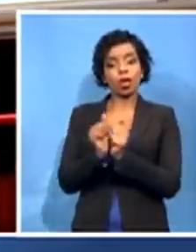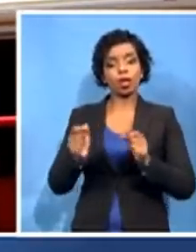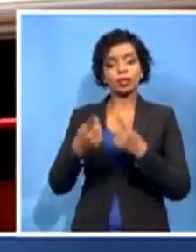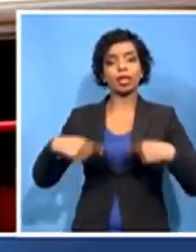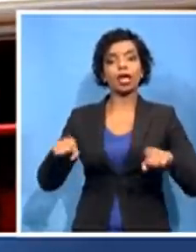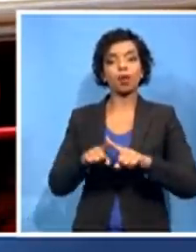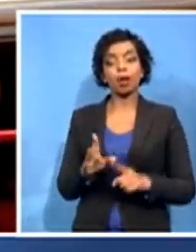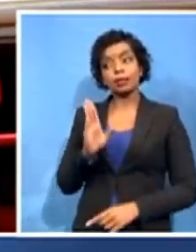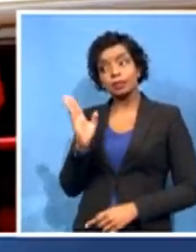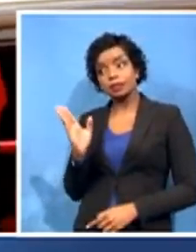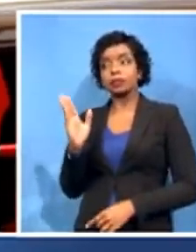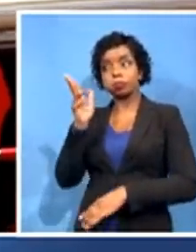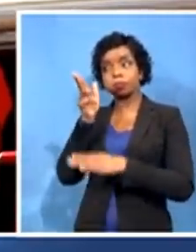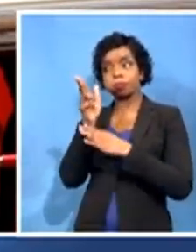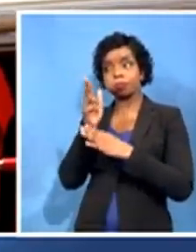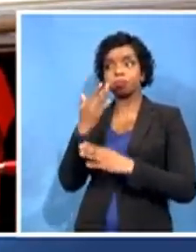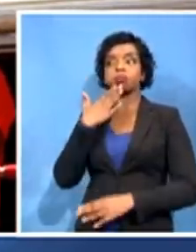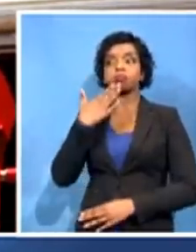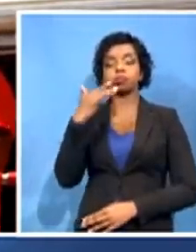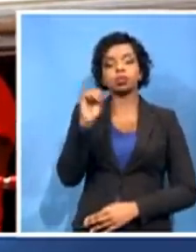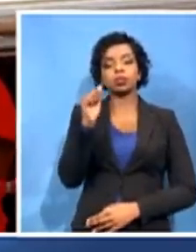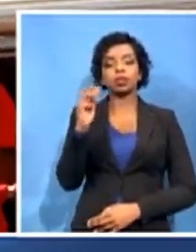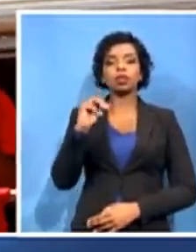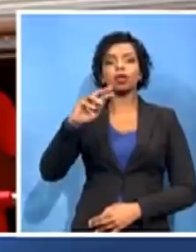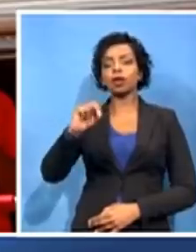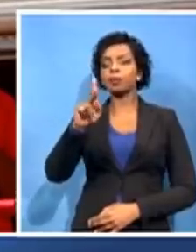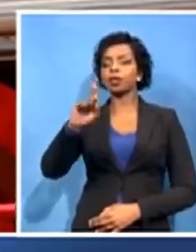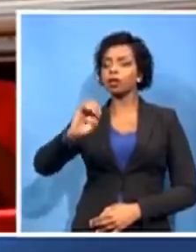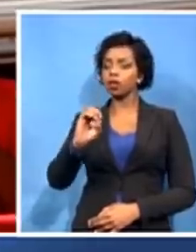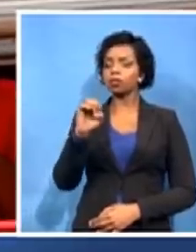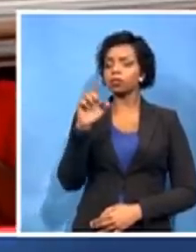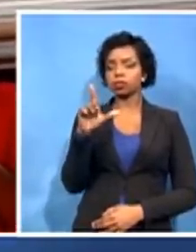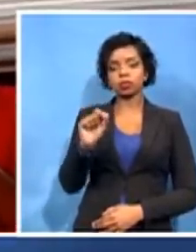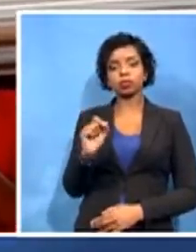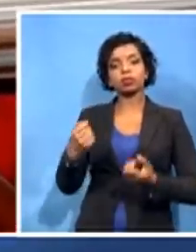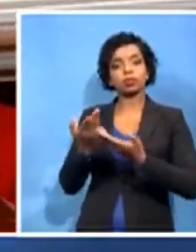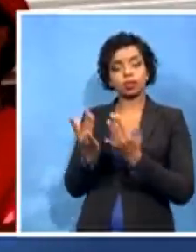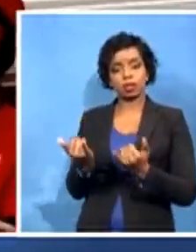Vetboy, and we'll continue to keep you updated. For now, let's take a break. You're watching The Agenda.